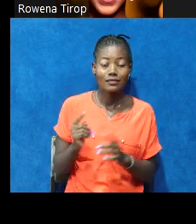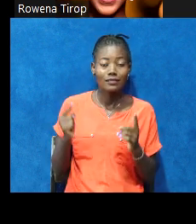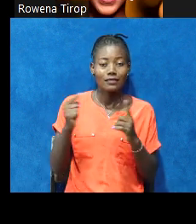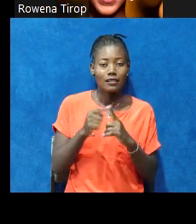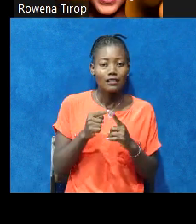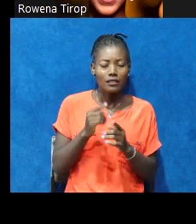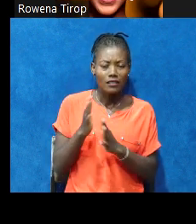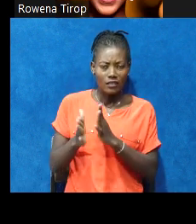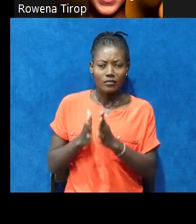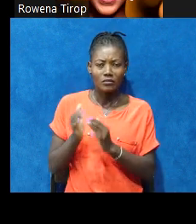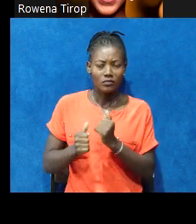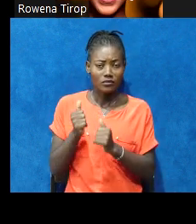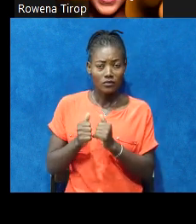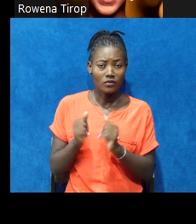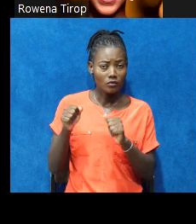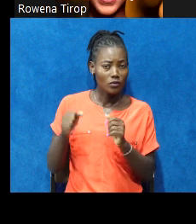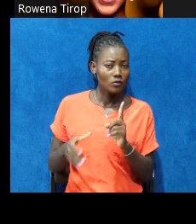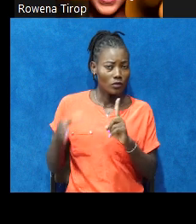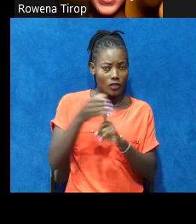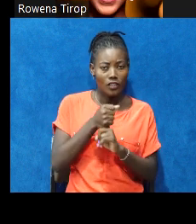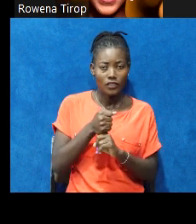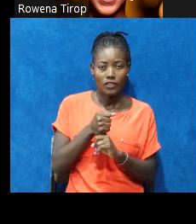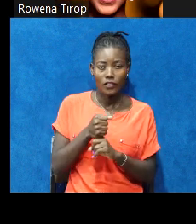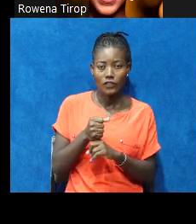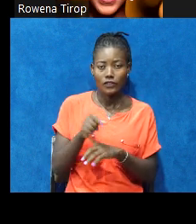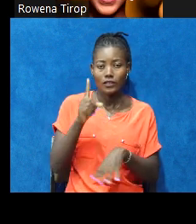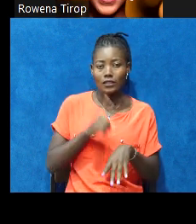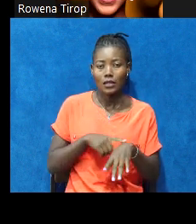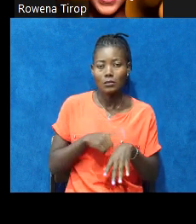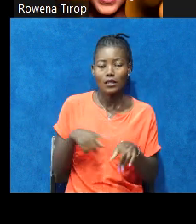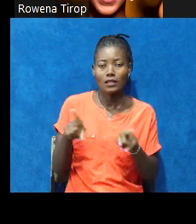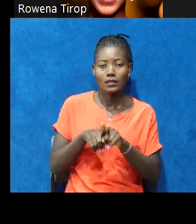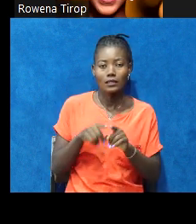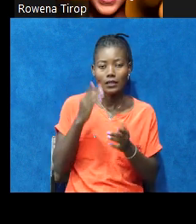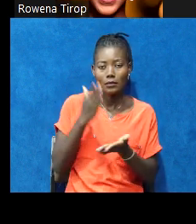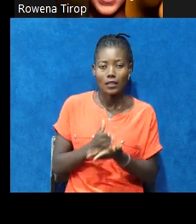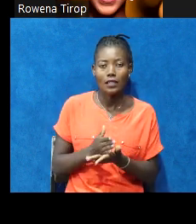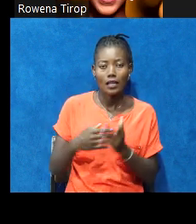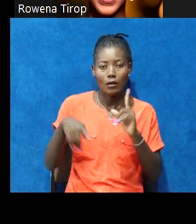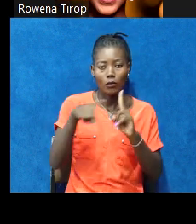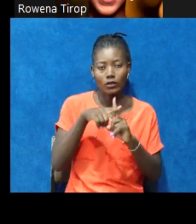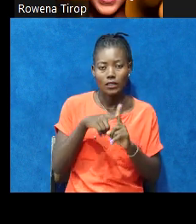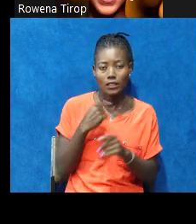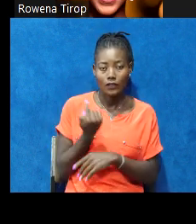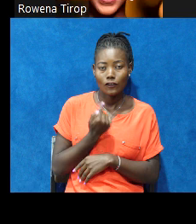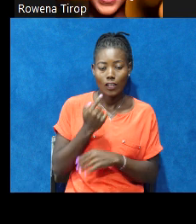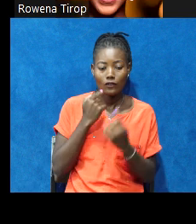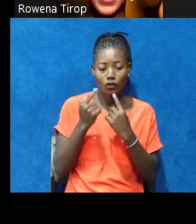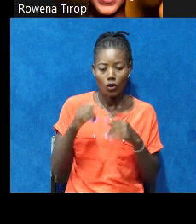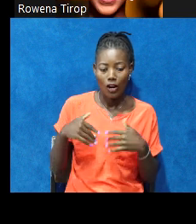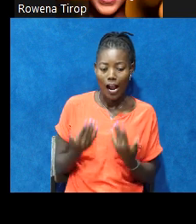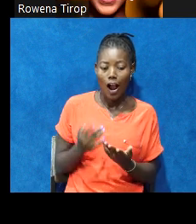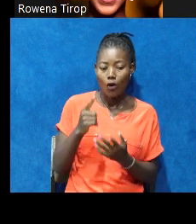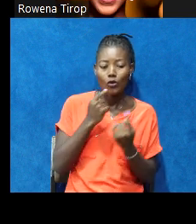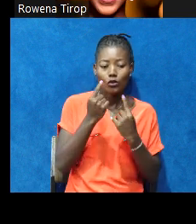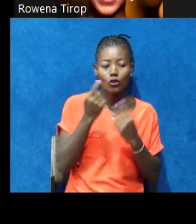Setting goals that are attainable, achievable, measurable, timely, and realistic. Positive self-talk. How do you talk